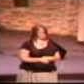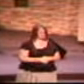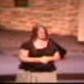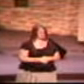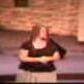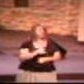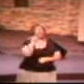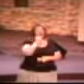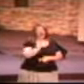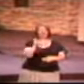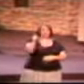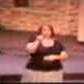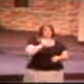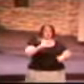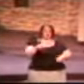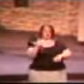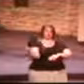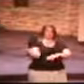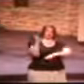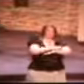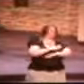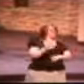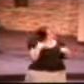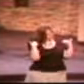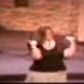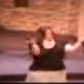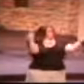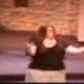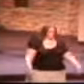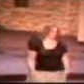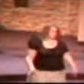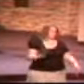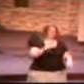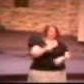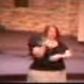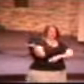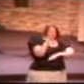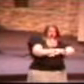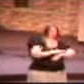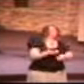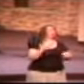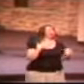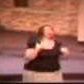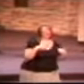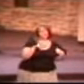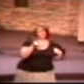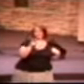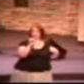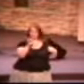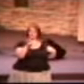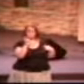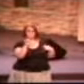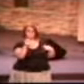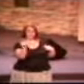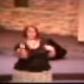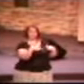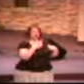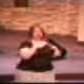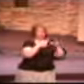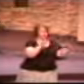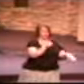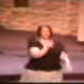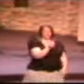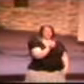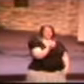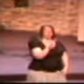if you want to run around in your pajamas all day you can run around in your pajamas all day in fact when Daniel and Andrew Bills returned to our house Andrew